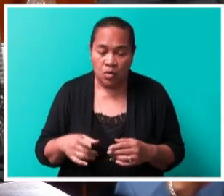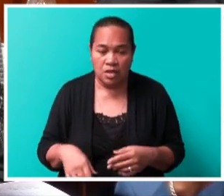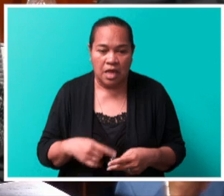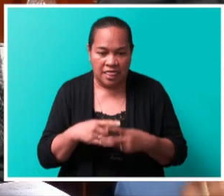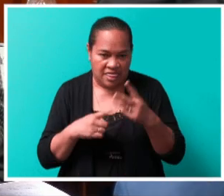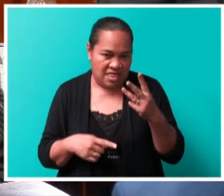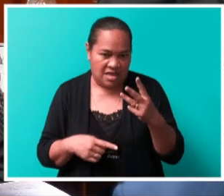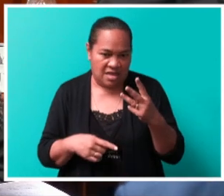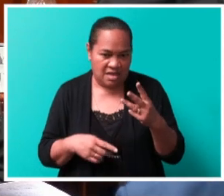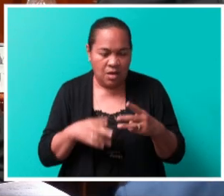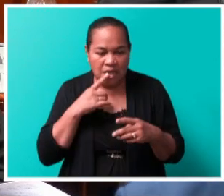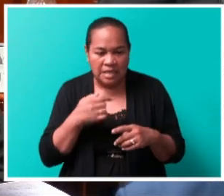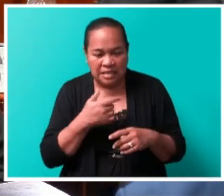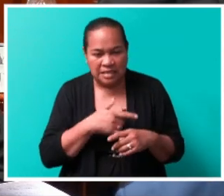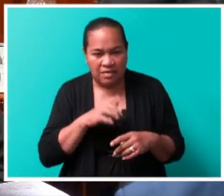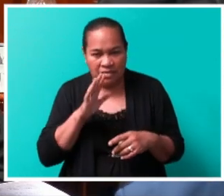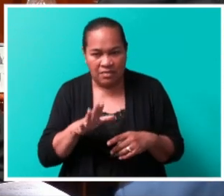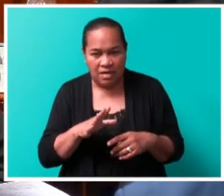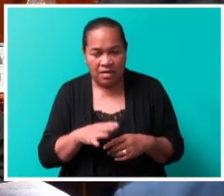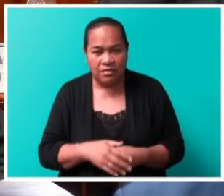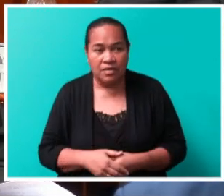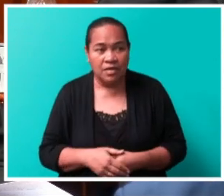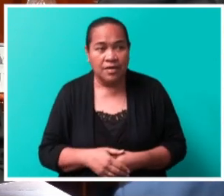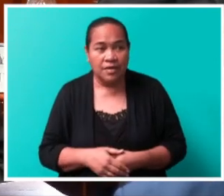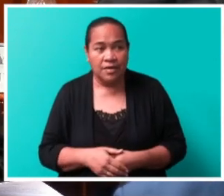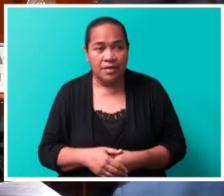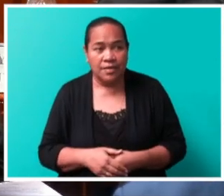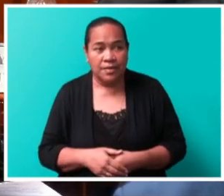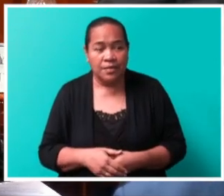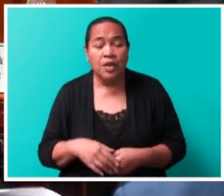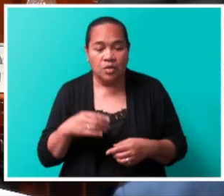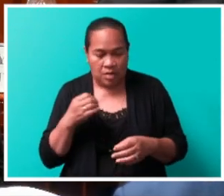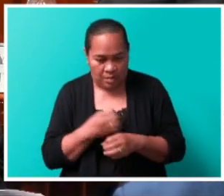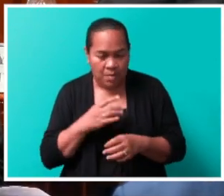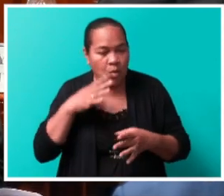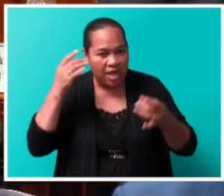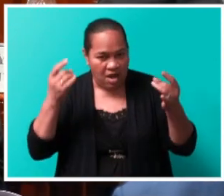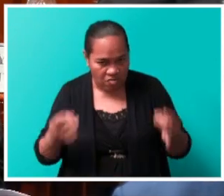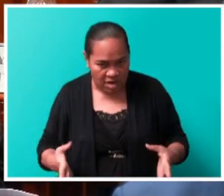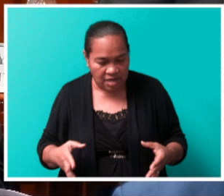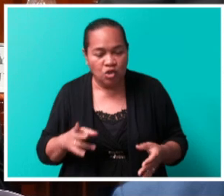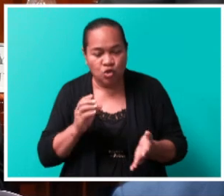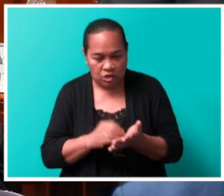destinations are certified by Civil Aviation Authority of Fiji and are operationally ready for